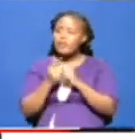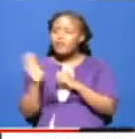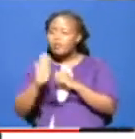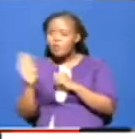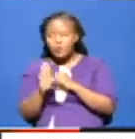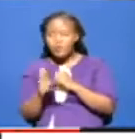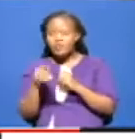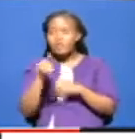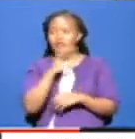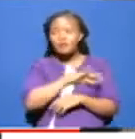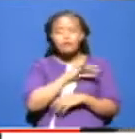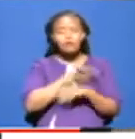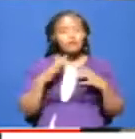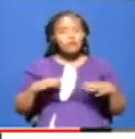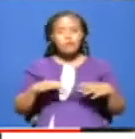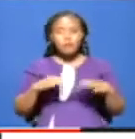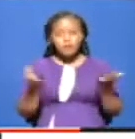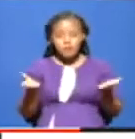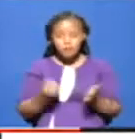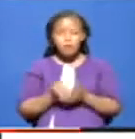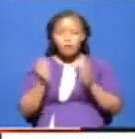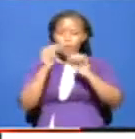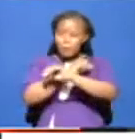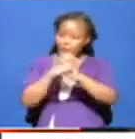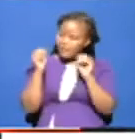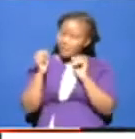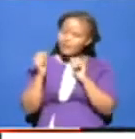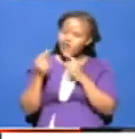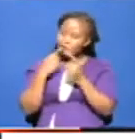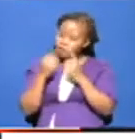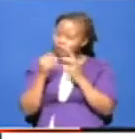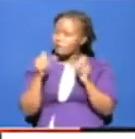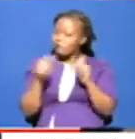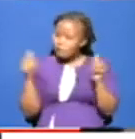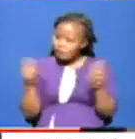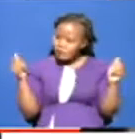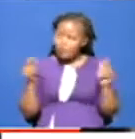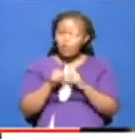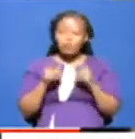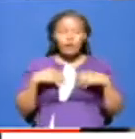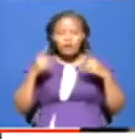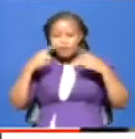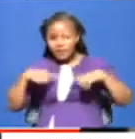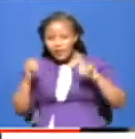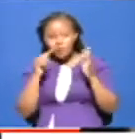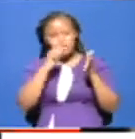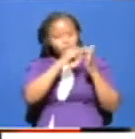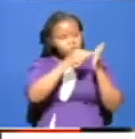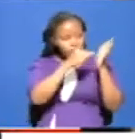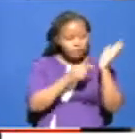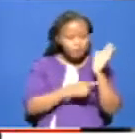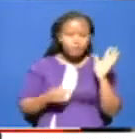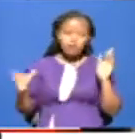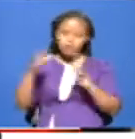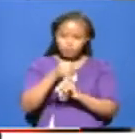man? The president has done very well. He has explained what he has achieved as a president. He has explained his vision